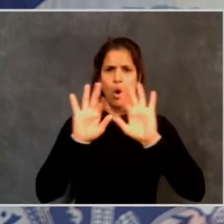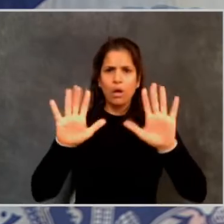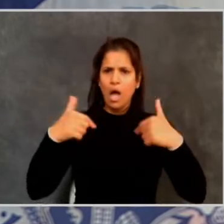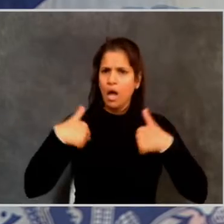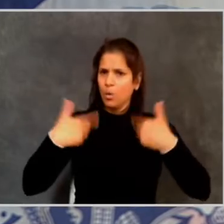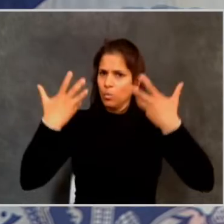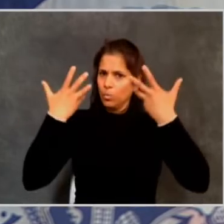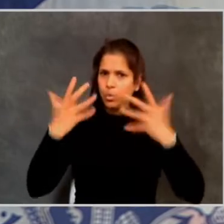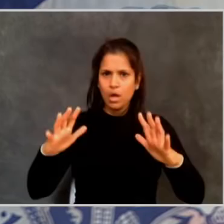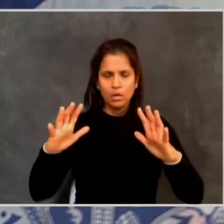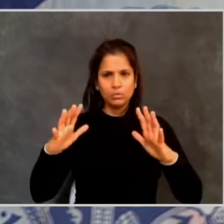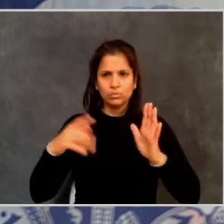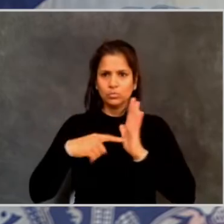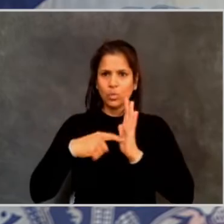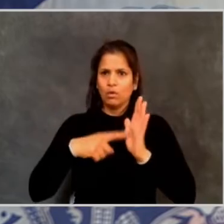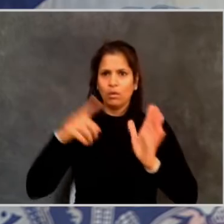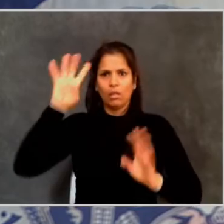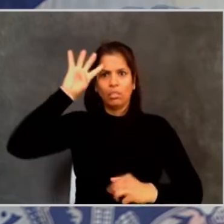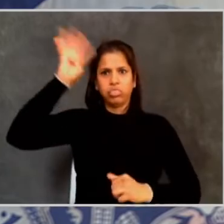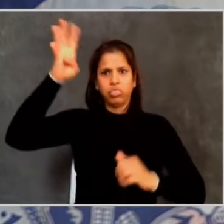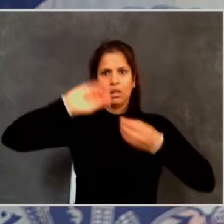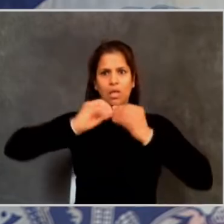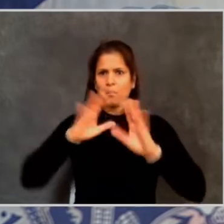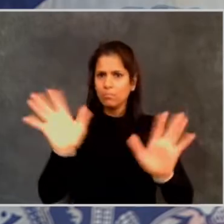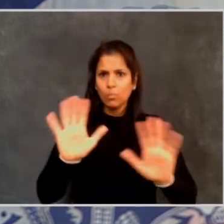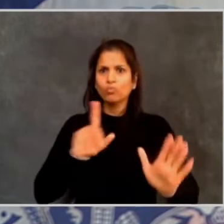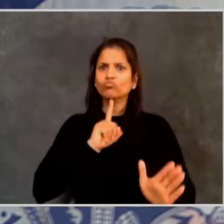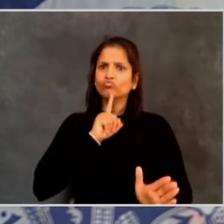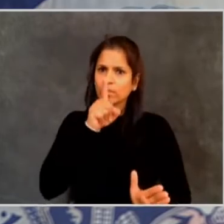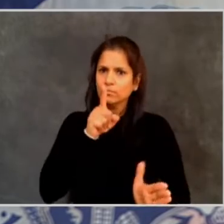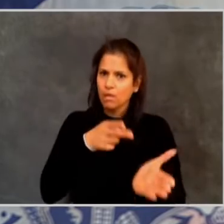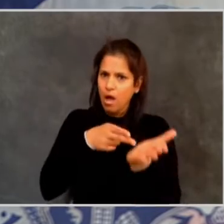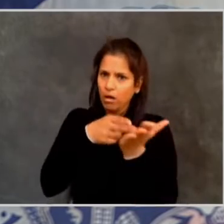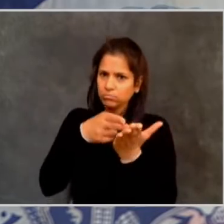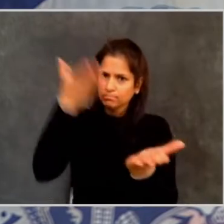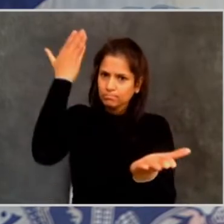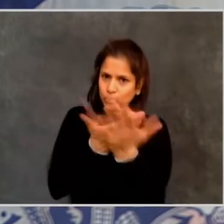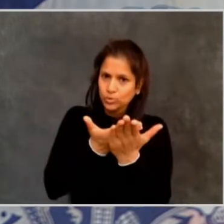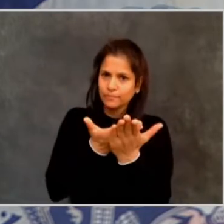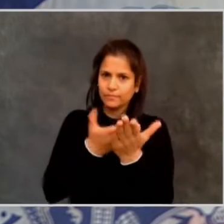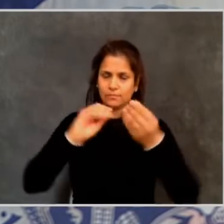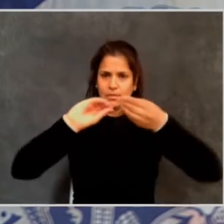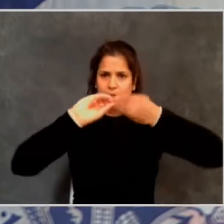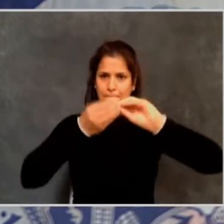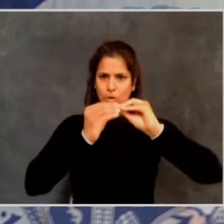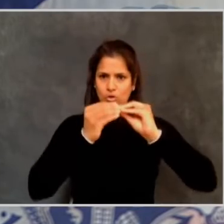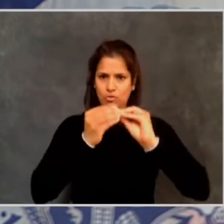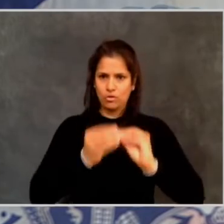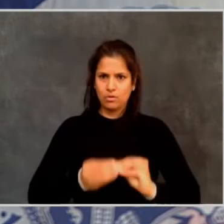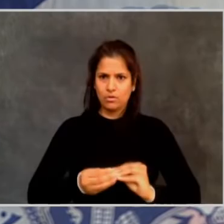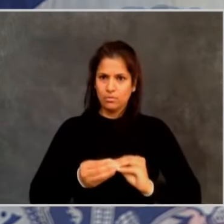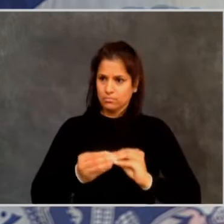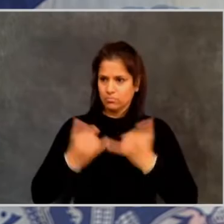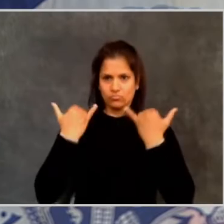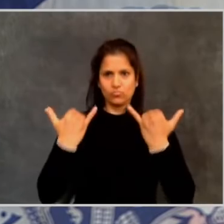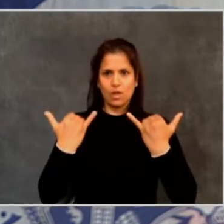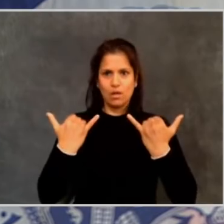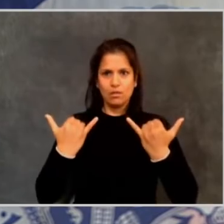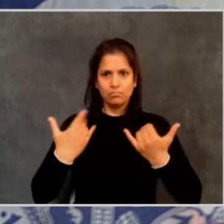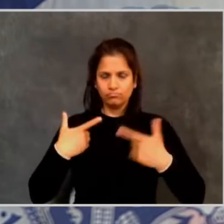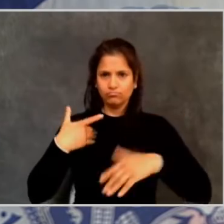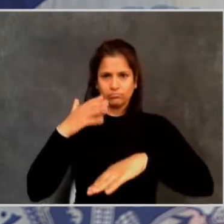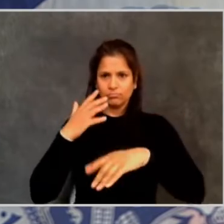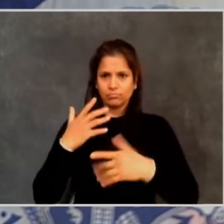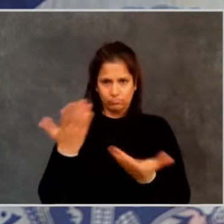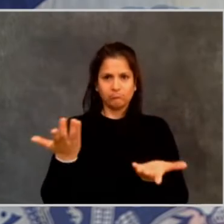focusing on, recording data when they're trying to save lives. So there's been real crisis dynamics that have mitigated